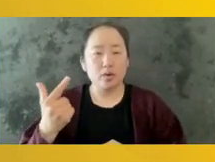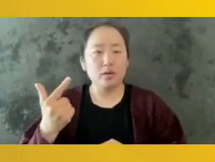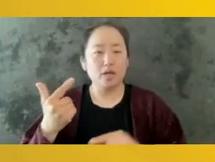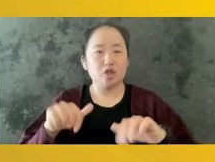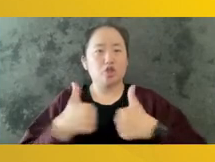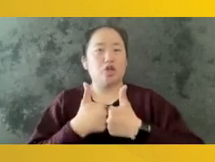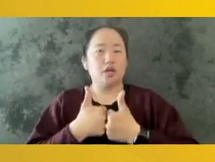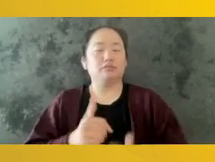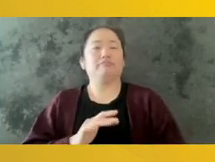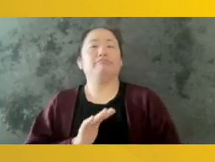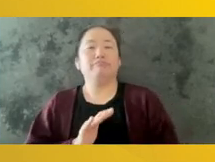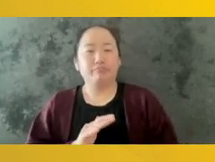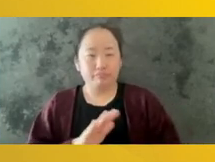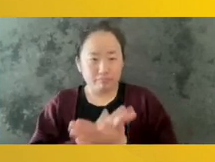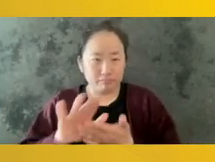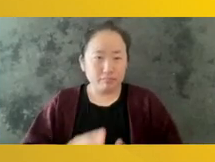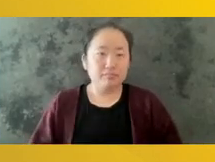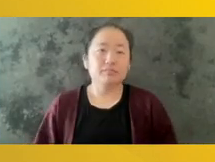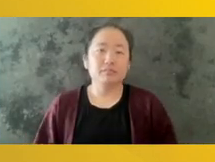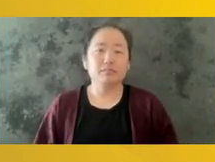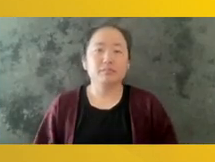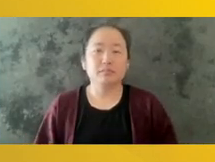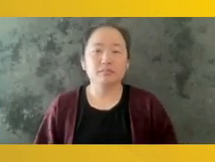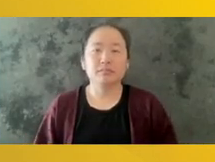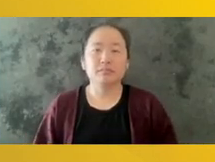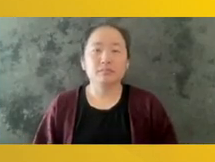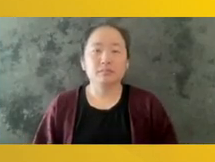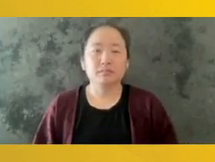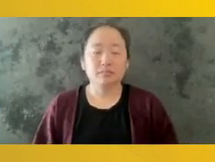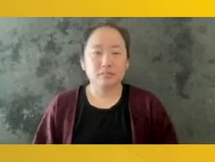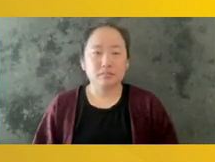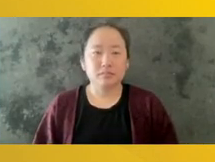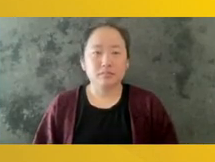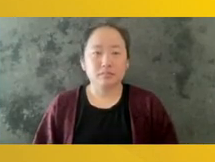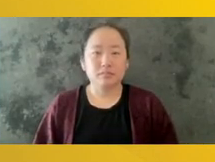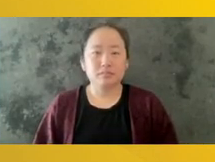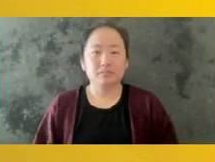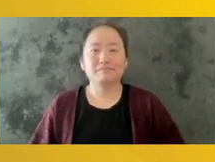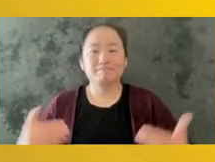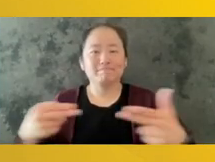Okay, great. So go ahead to the next slide.